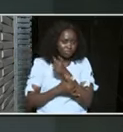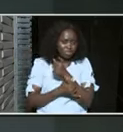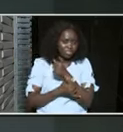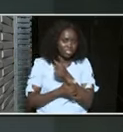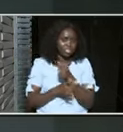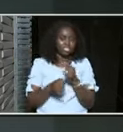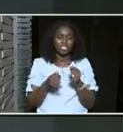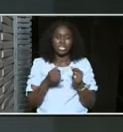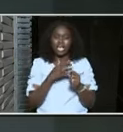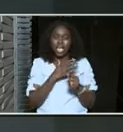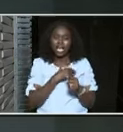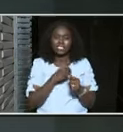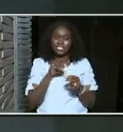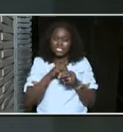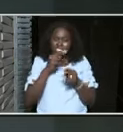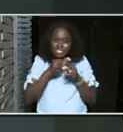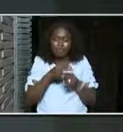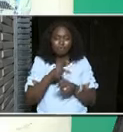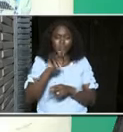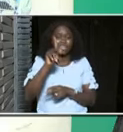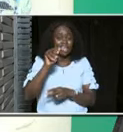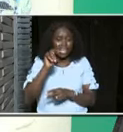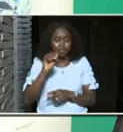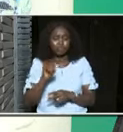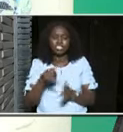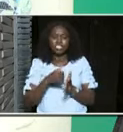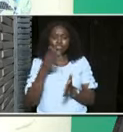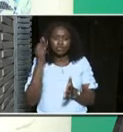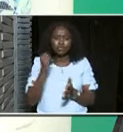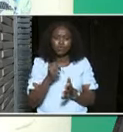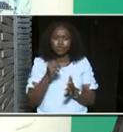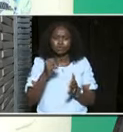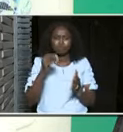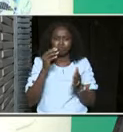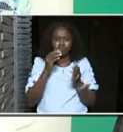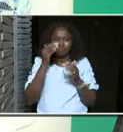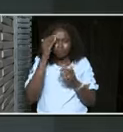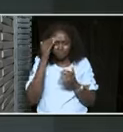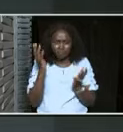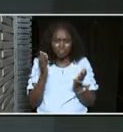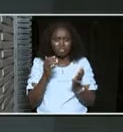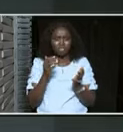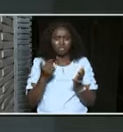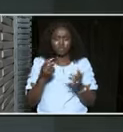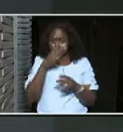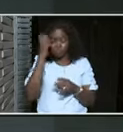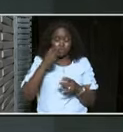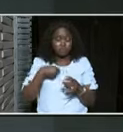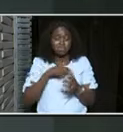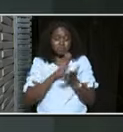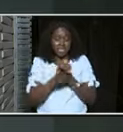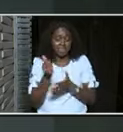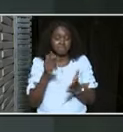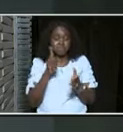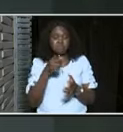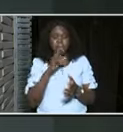of Kano. And it was deliberate, we knew, because we believe that where you are is your home. Okay. If you come from any part